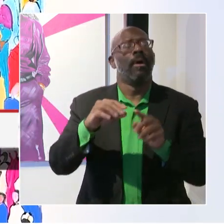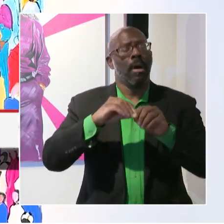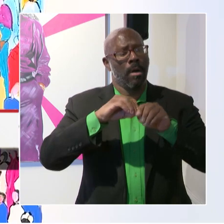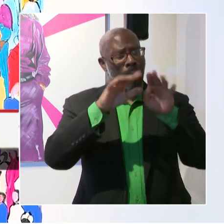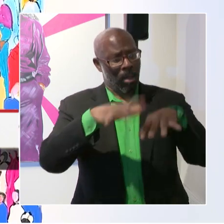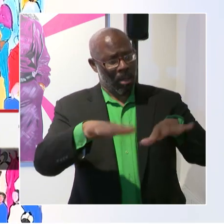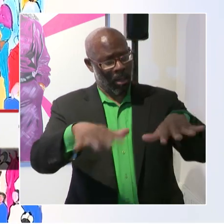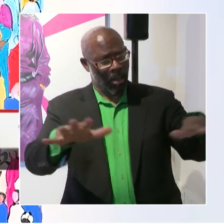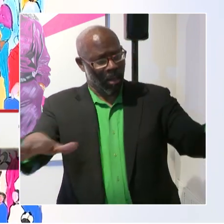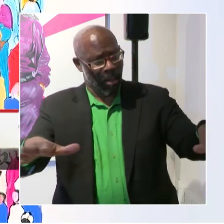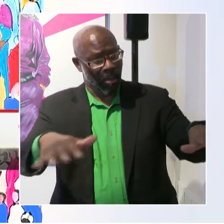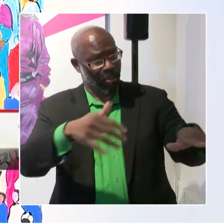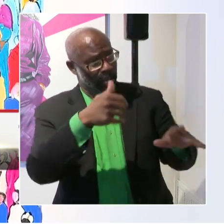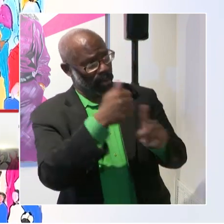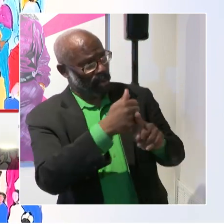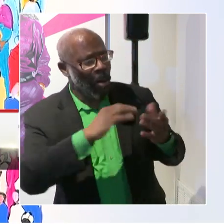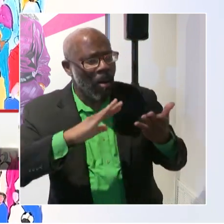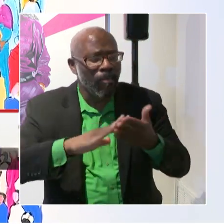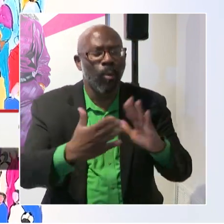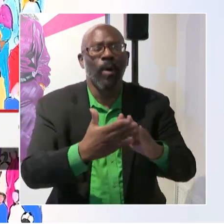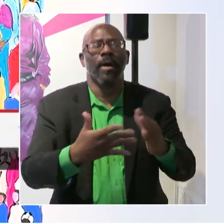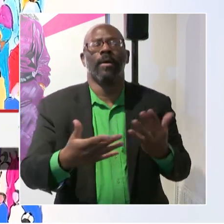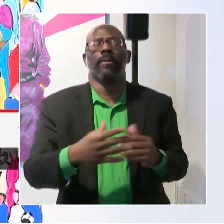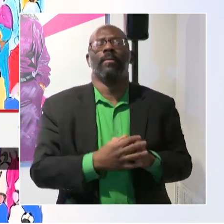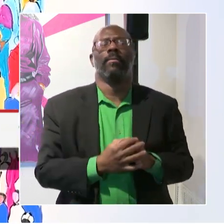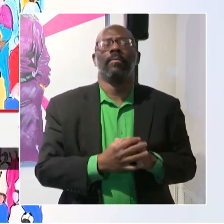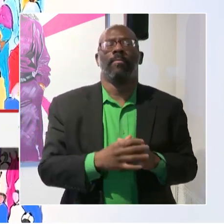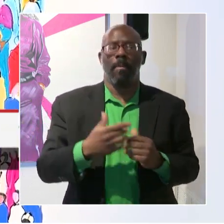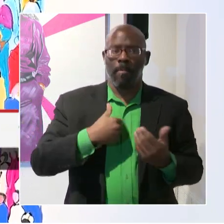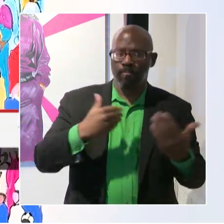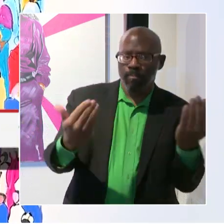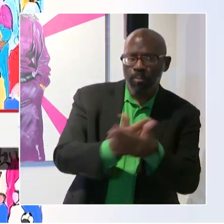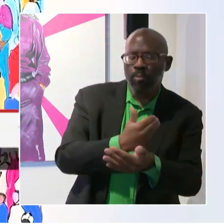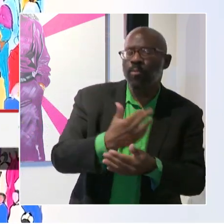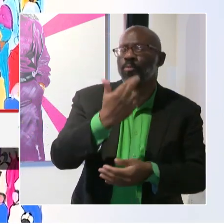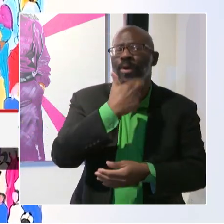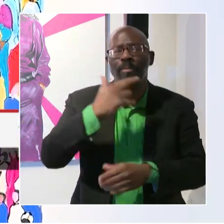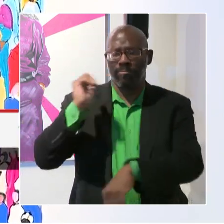Morgan, and that we should be incredibly proud of.